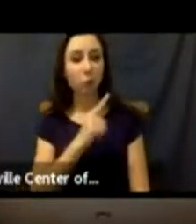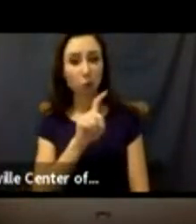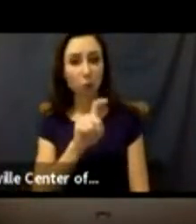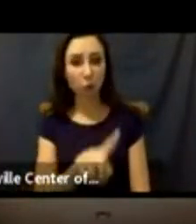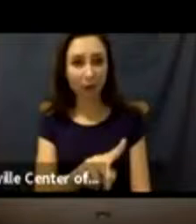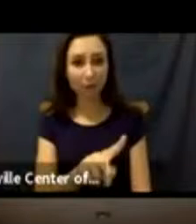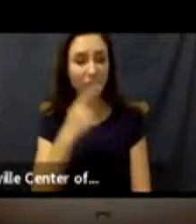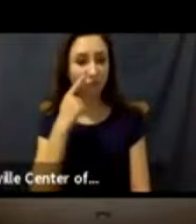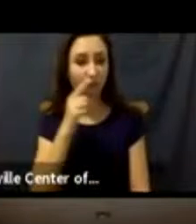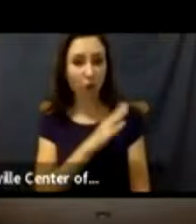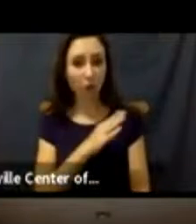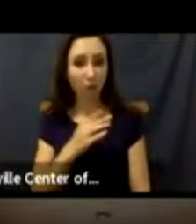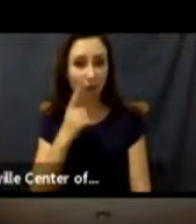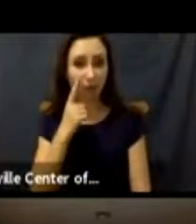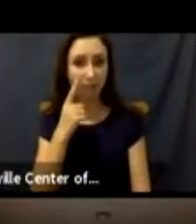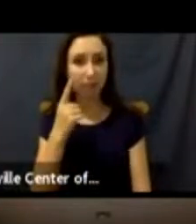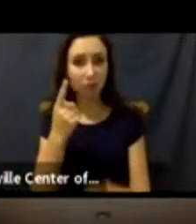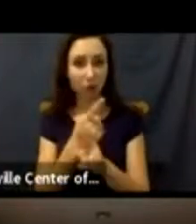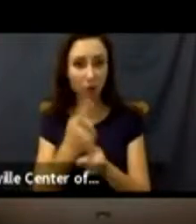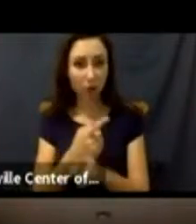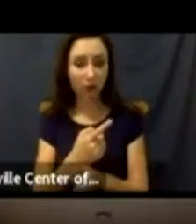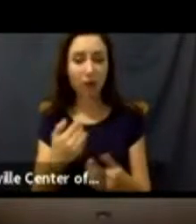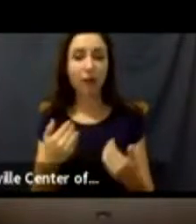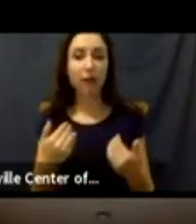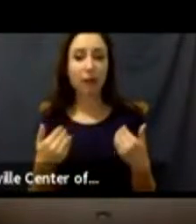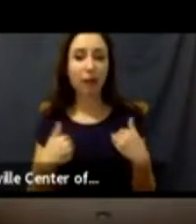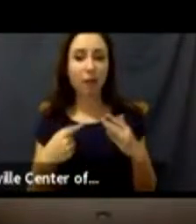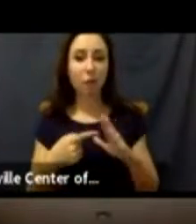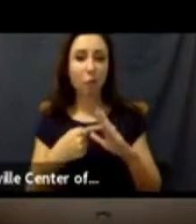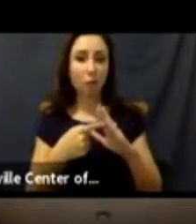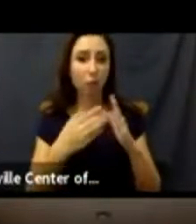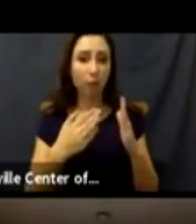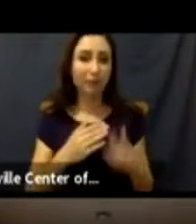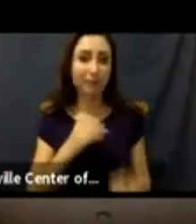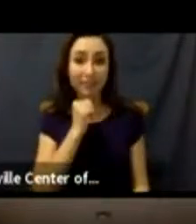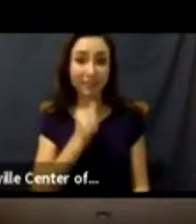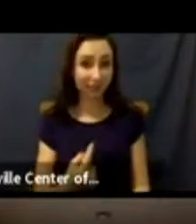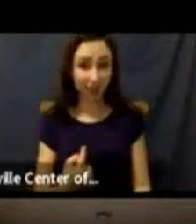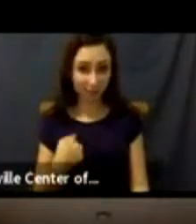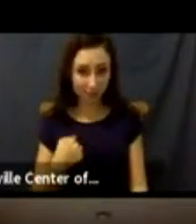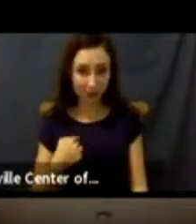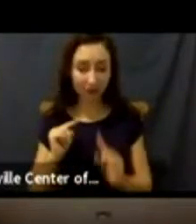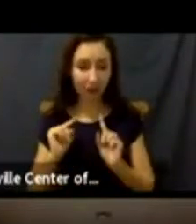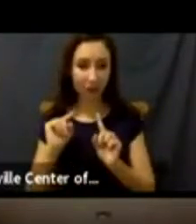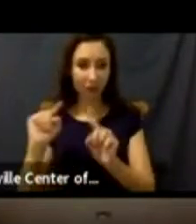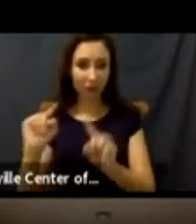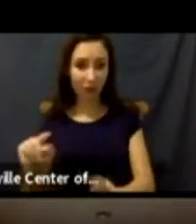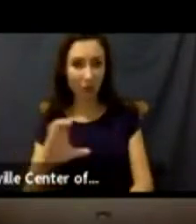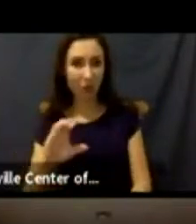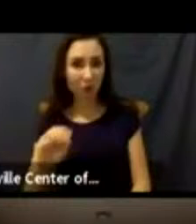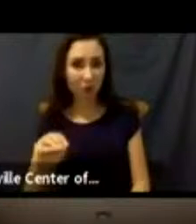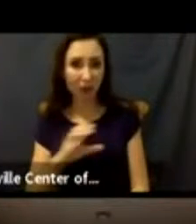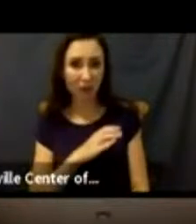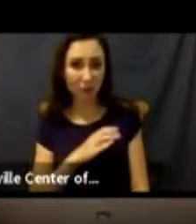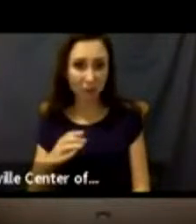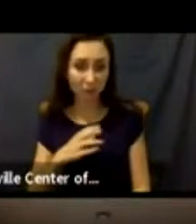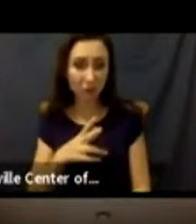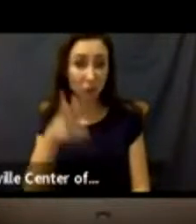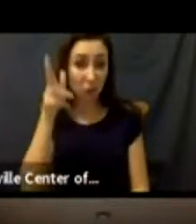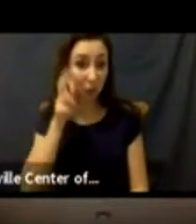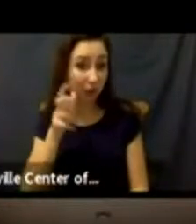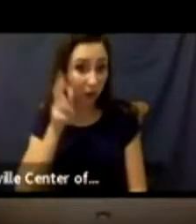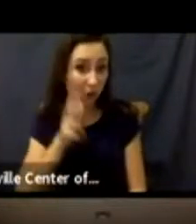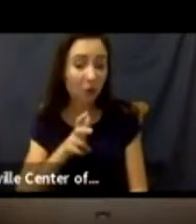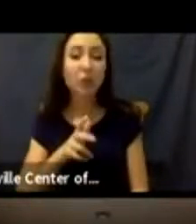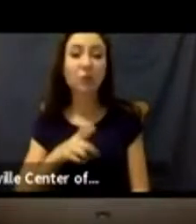I think it might be appropriate for the board to have a representative who's not me at county commission to hear the debate and hear